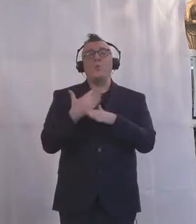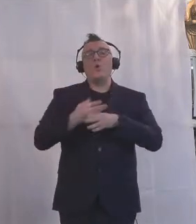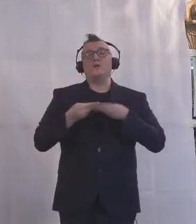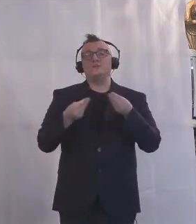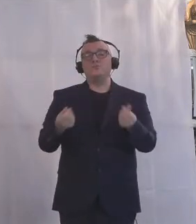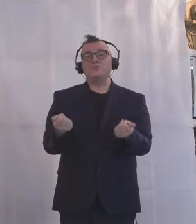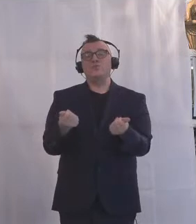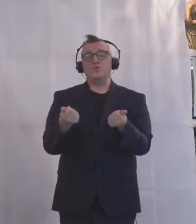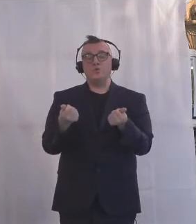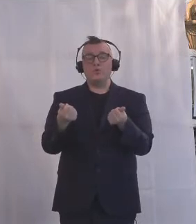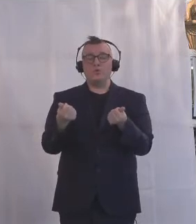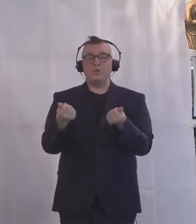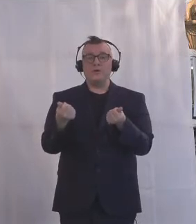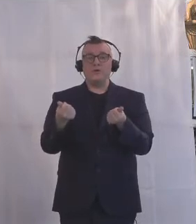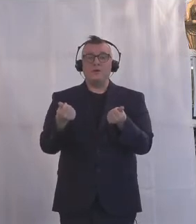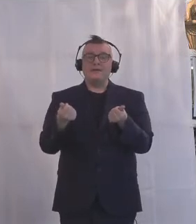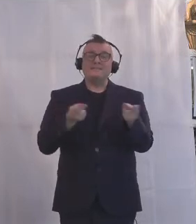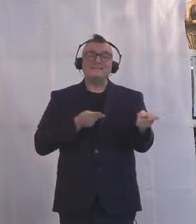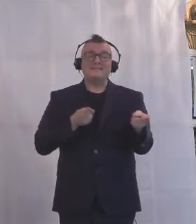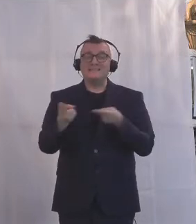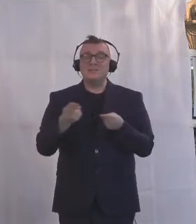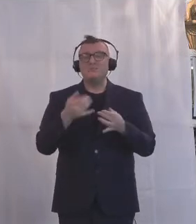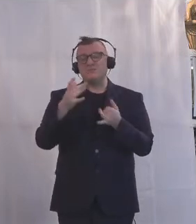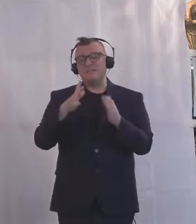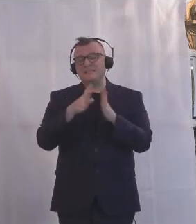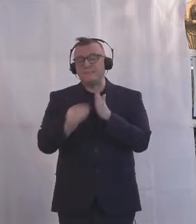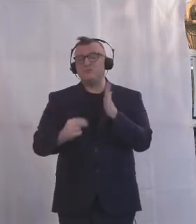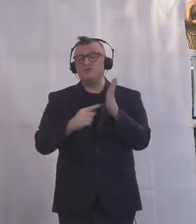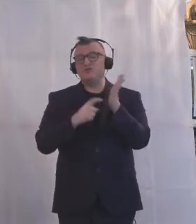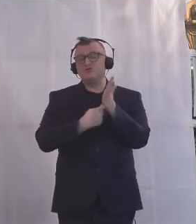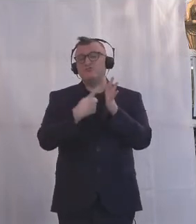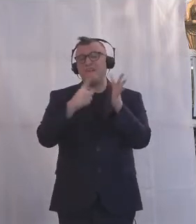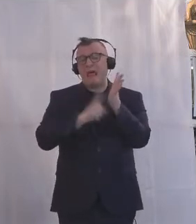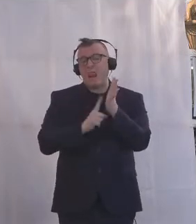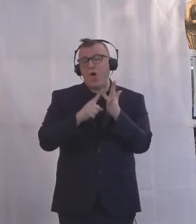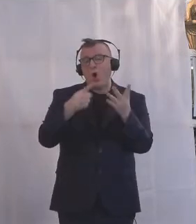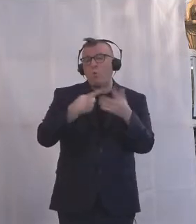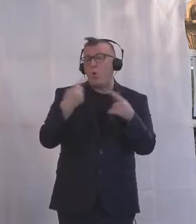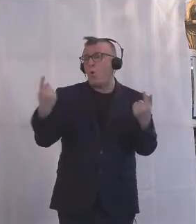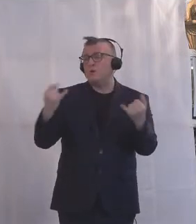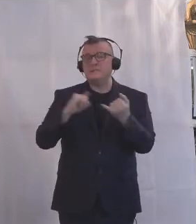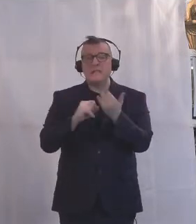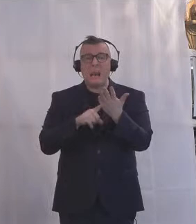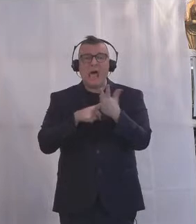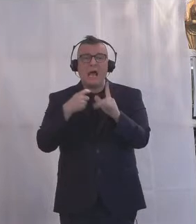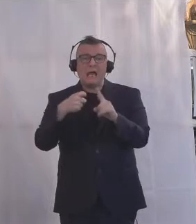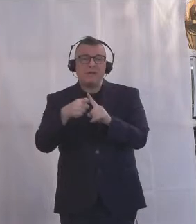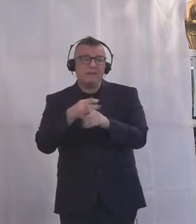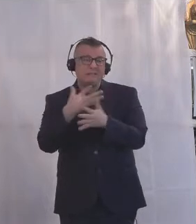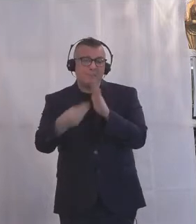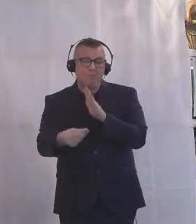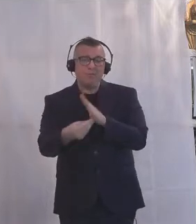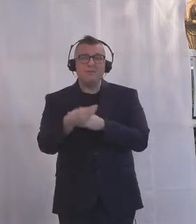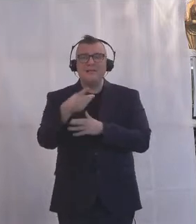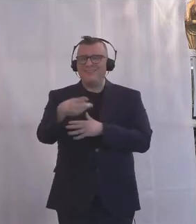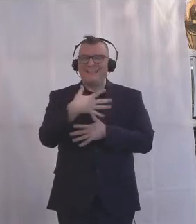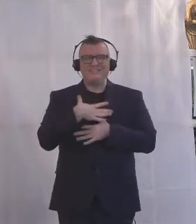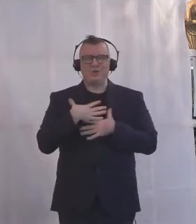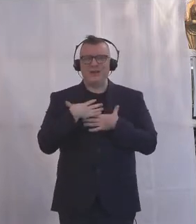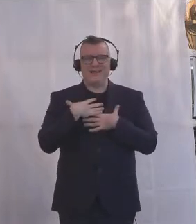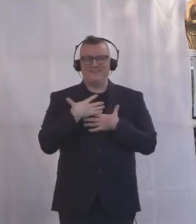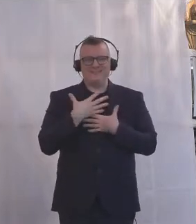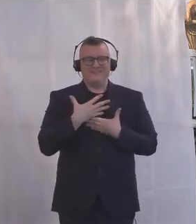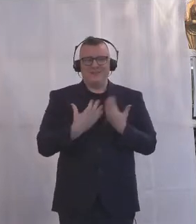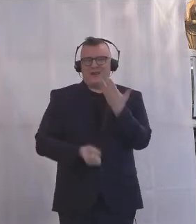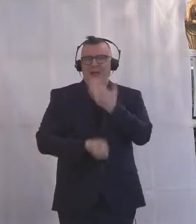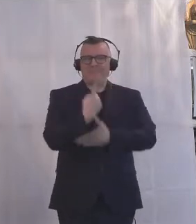systems, Slack, which are really common in industry, don't exist in healthcare. So if we can bring that in and make design solutions that are